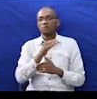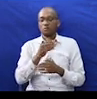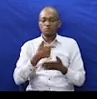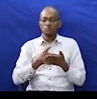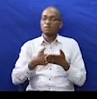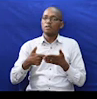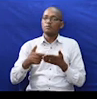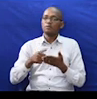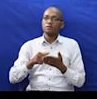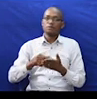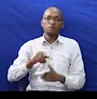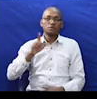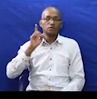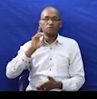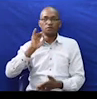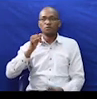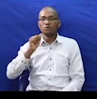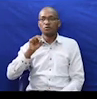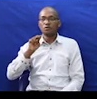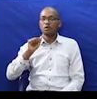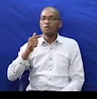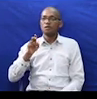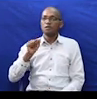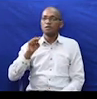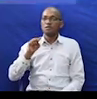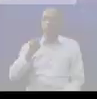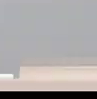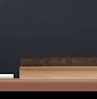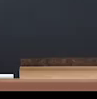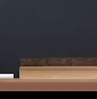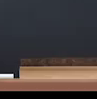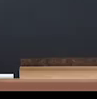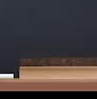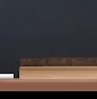name is Teacher Ame Hajivuai, and I see you next time.